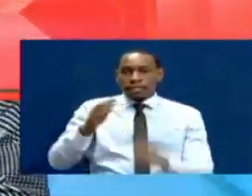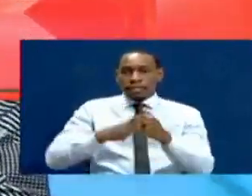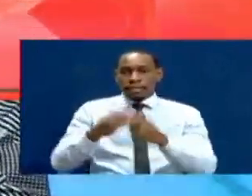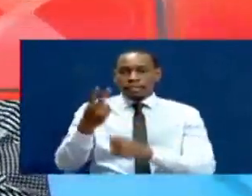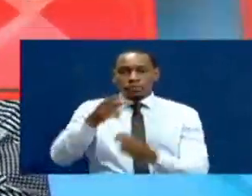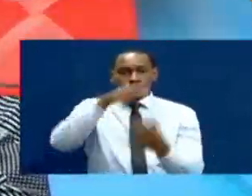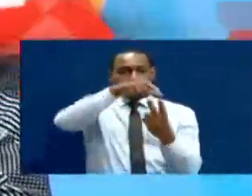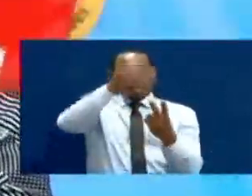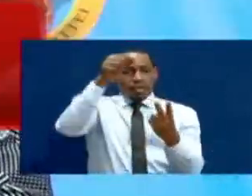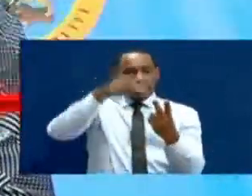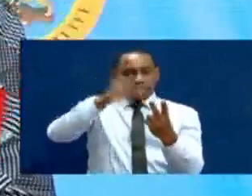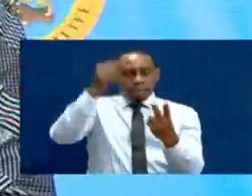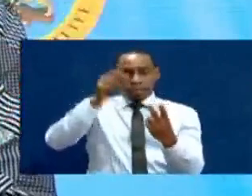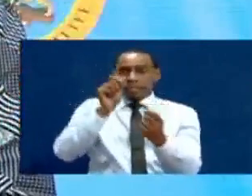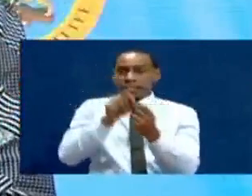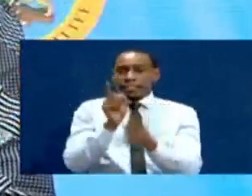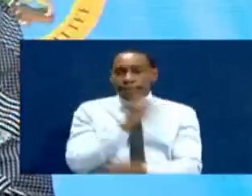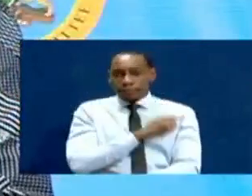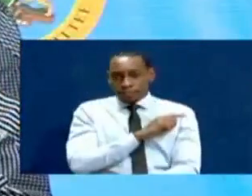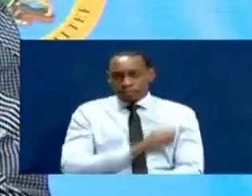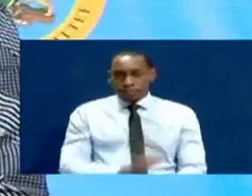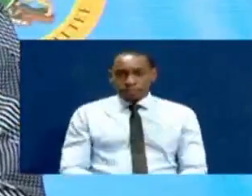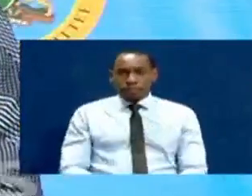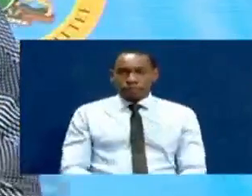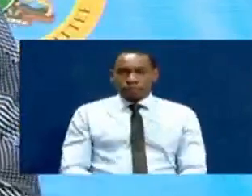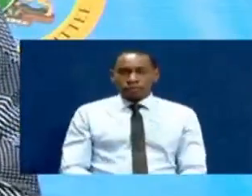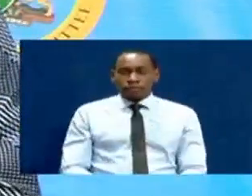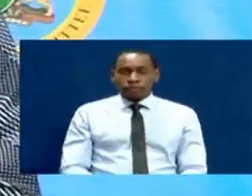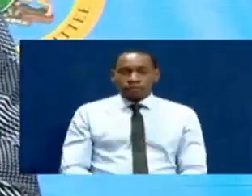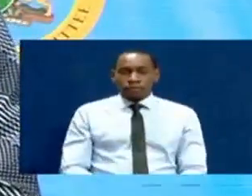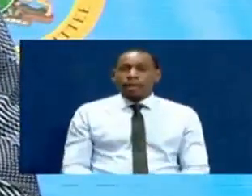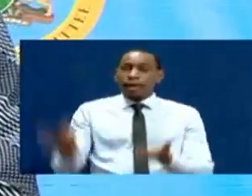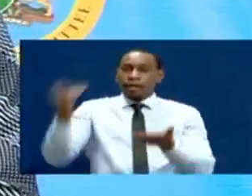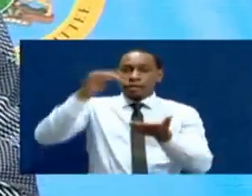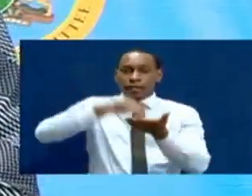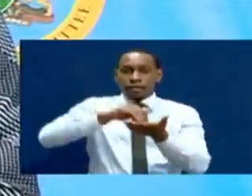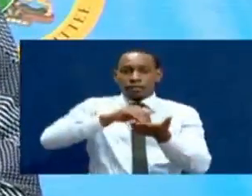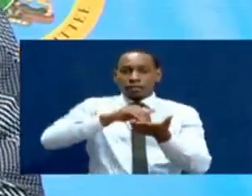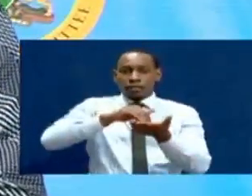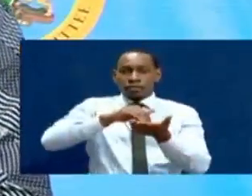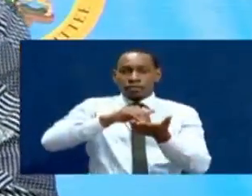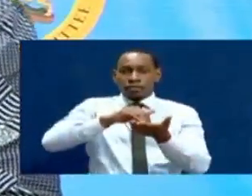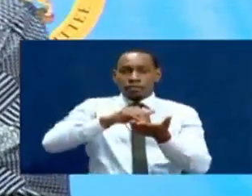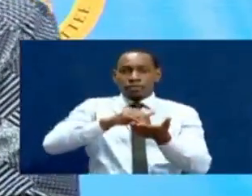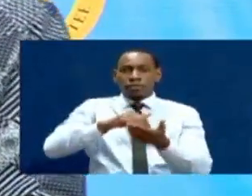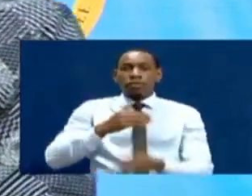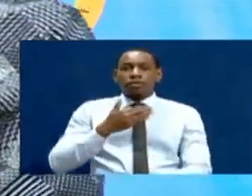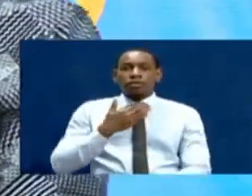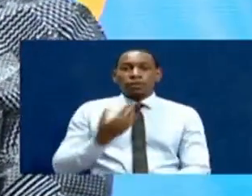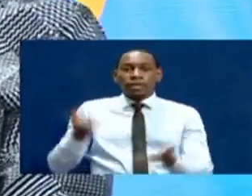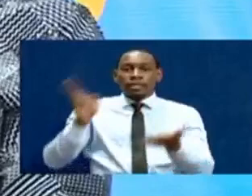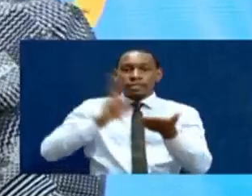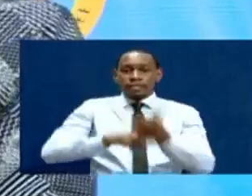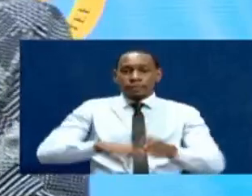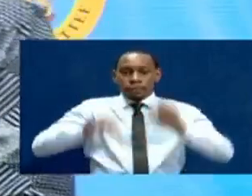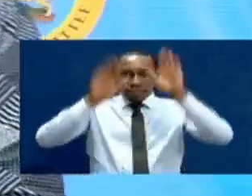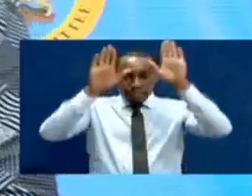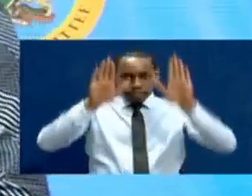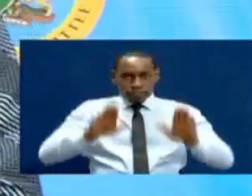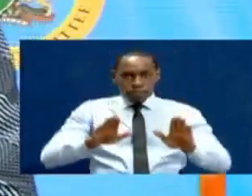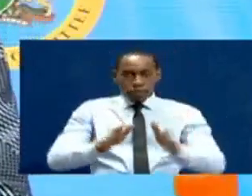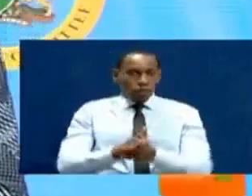6,192 samples have been tested. Once again, I would like to reiterate the importance